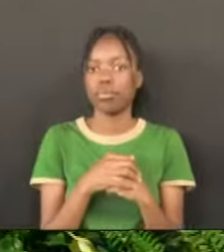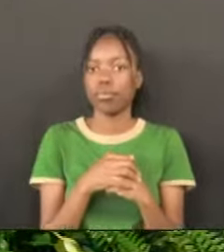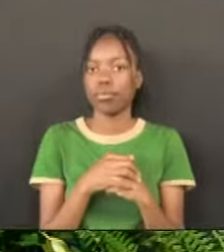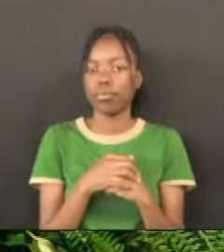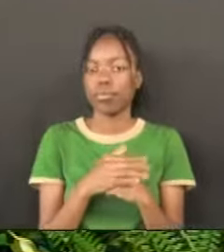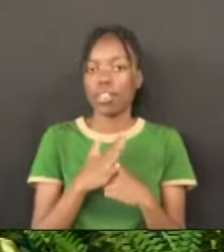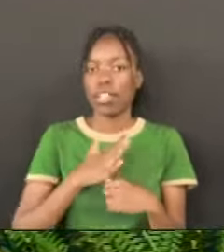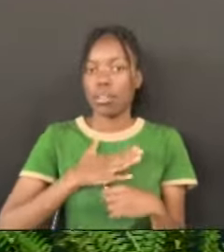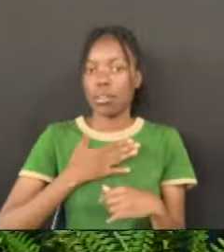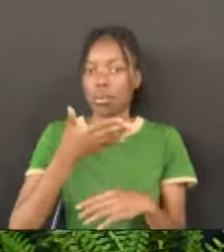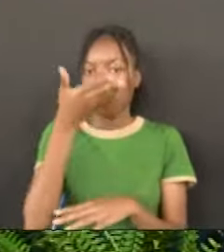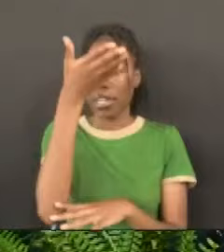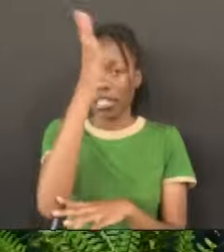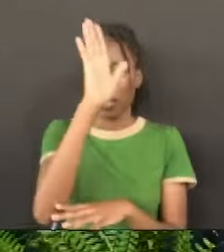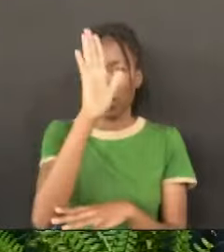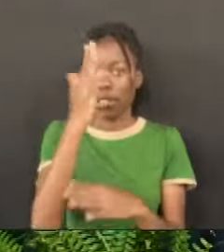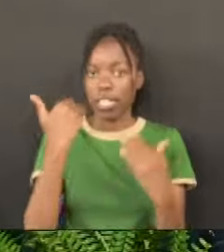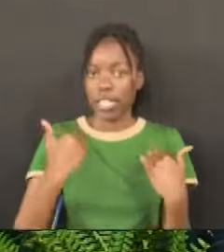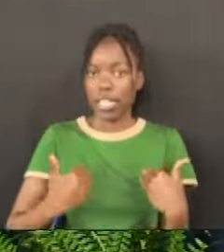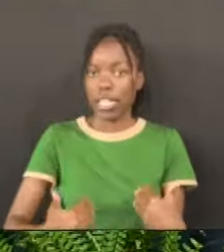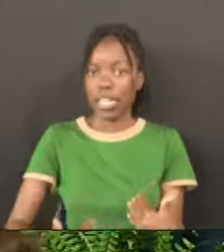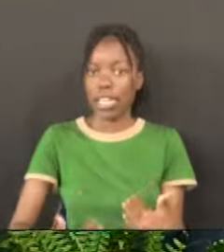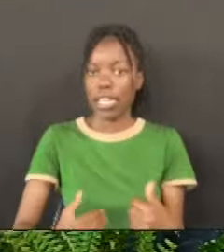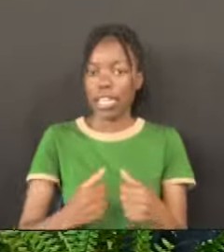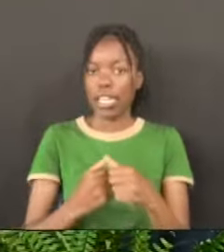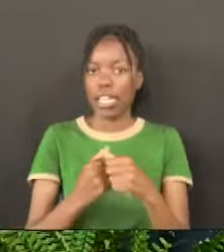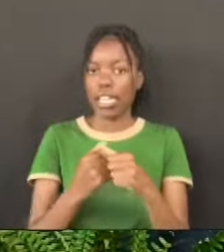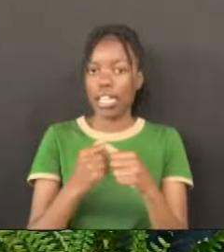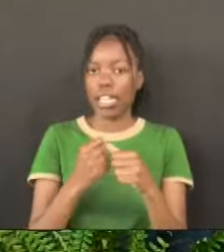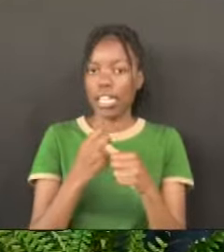and I establishes our identity.